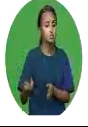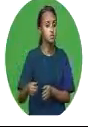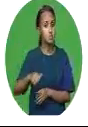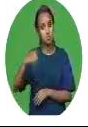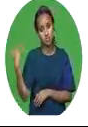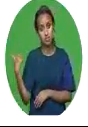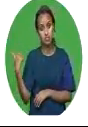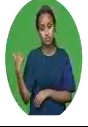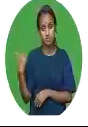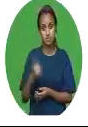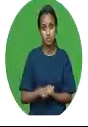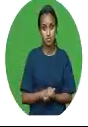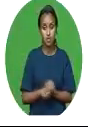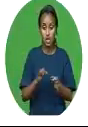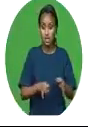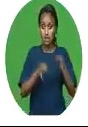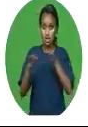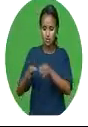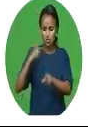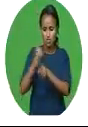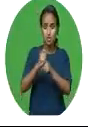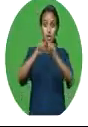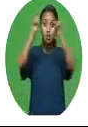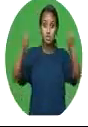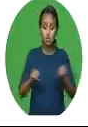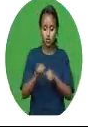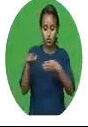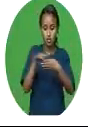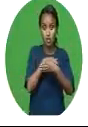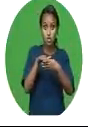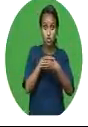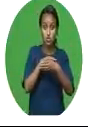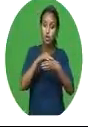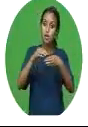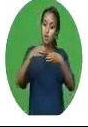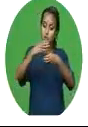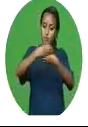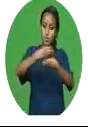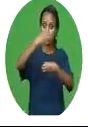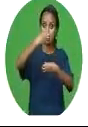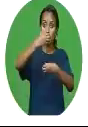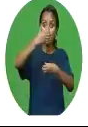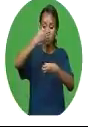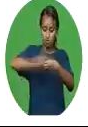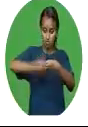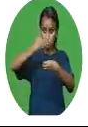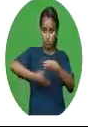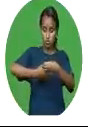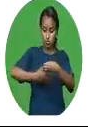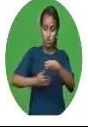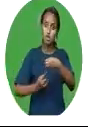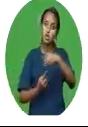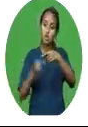etc. Transfer the true length of the edge of the prism from the front view to the